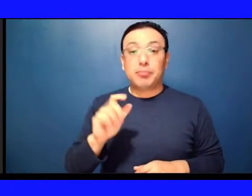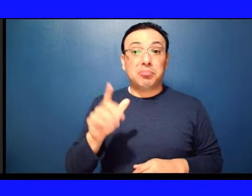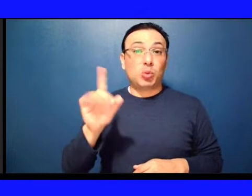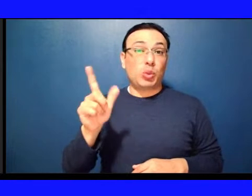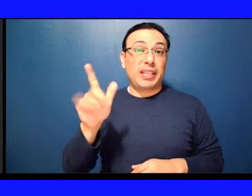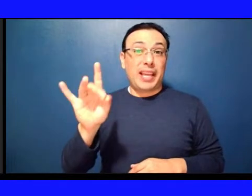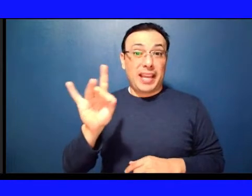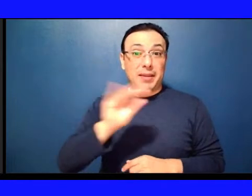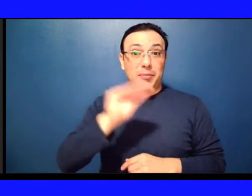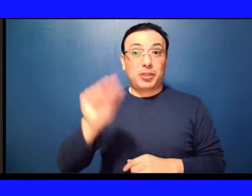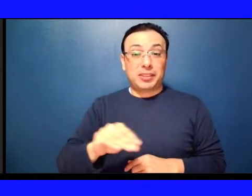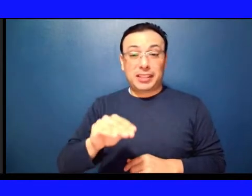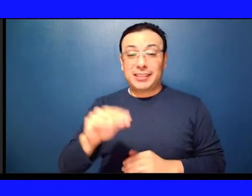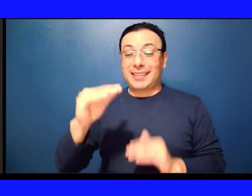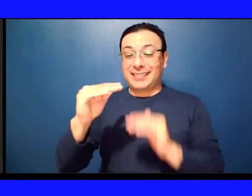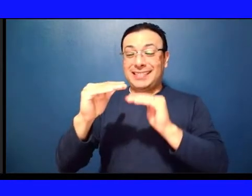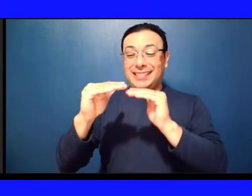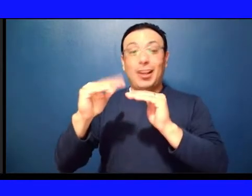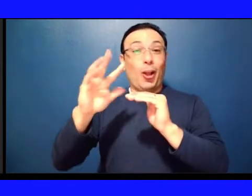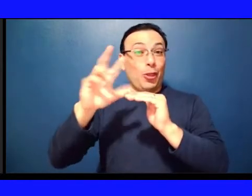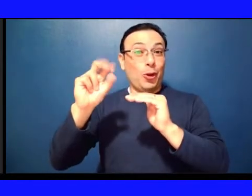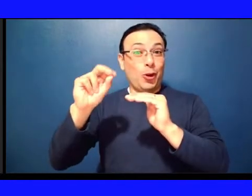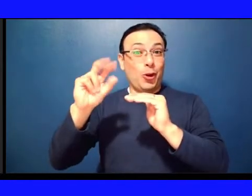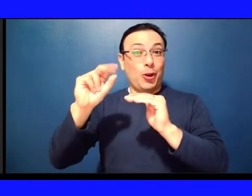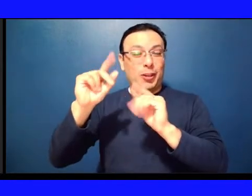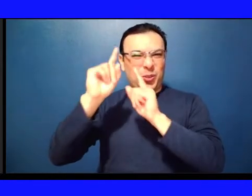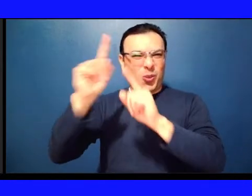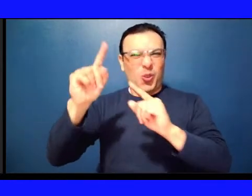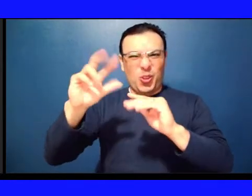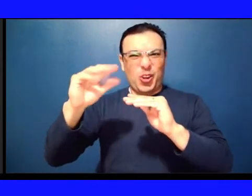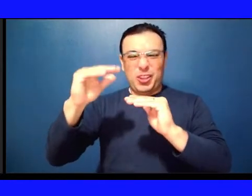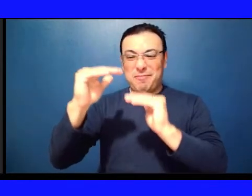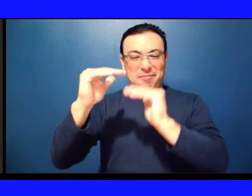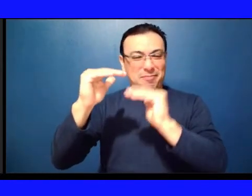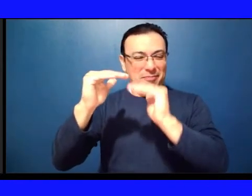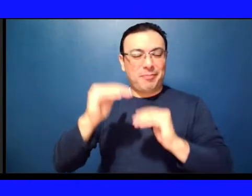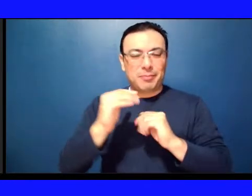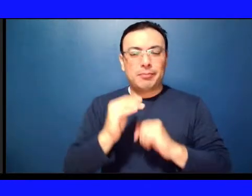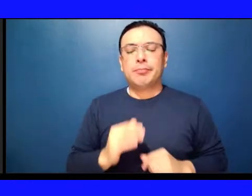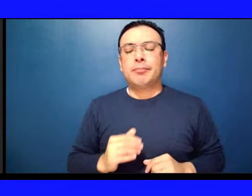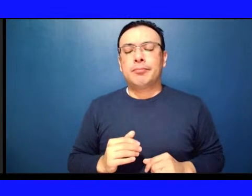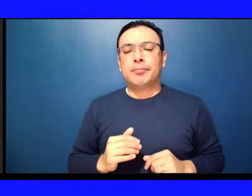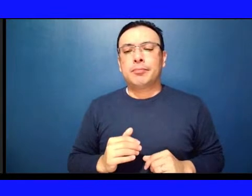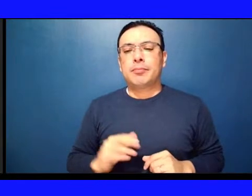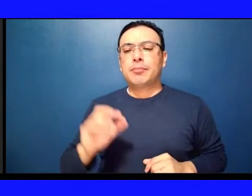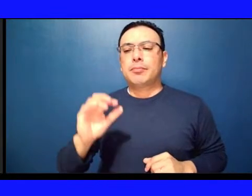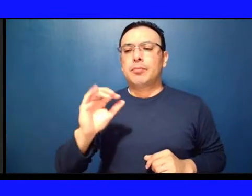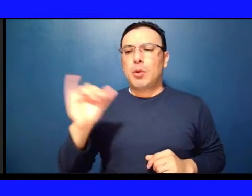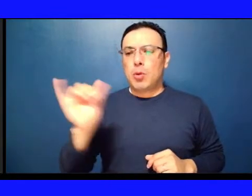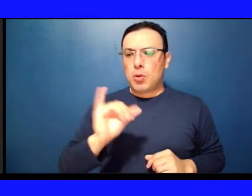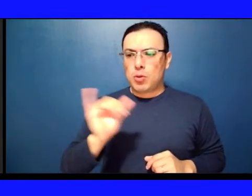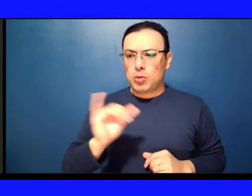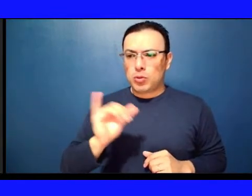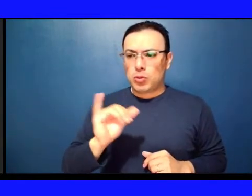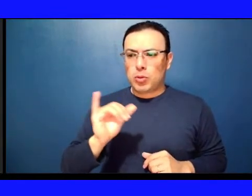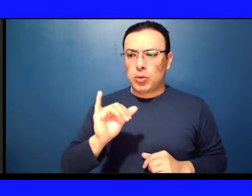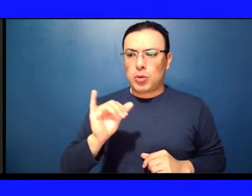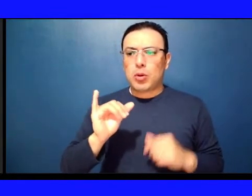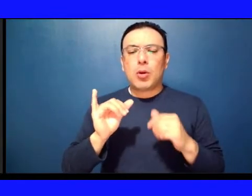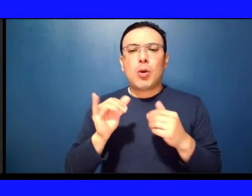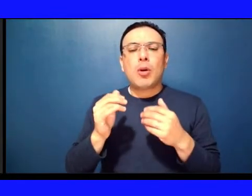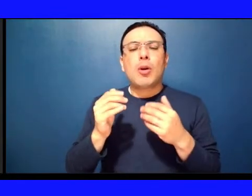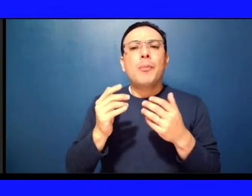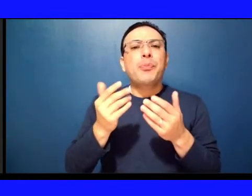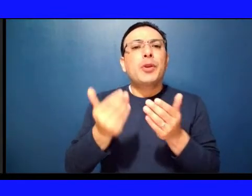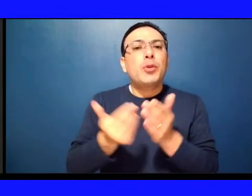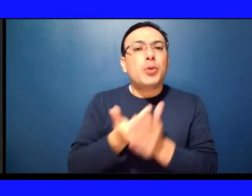keep reporting on that as we go. Yeah, that's correct. That's correct. We are currently at 31%